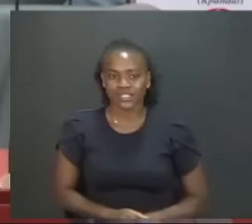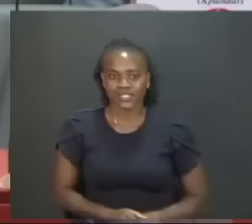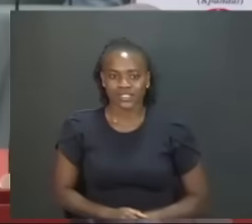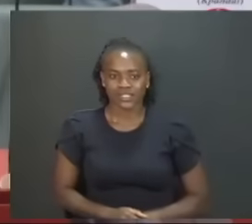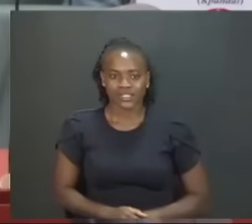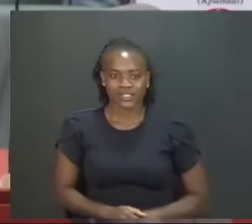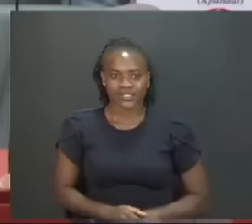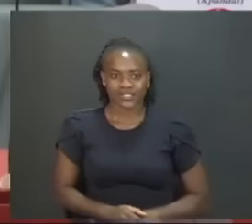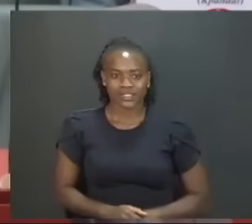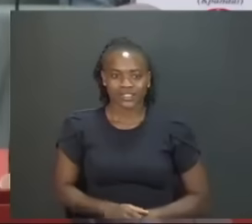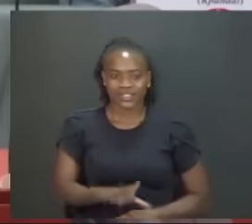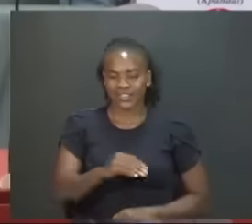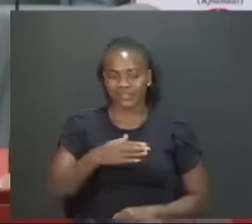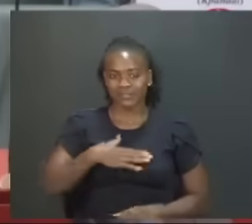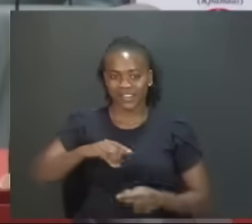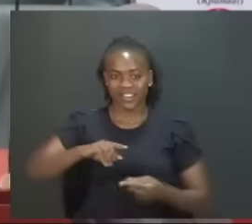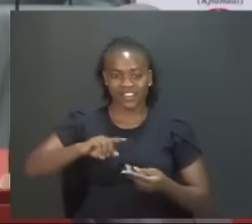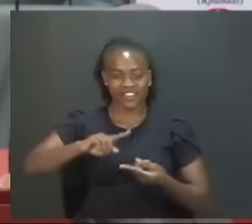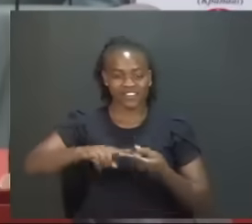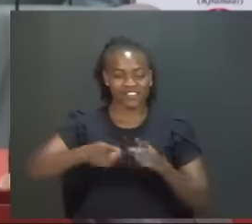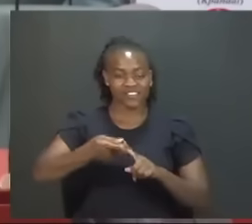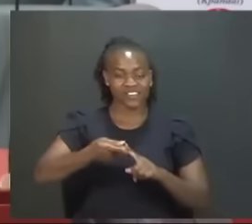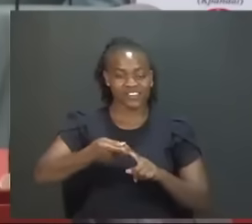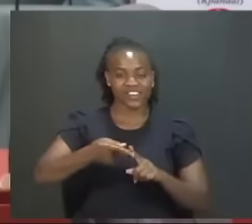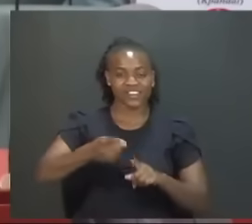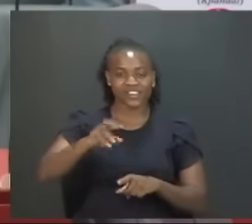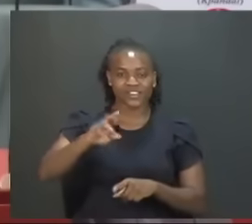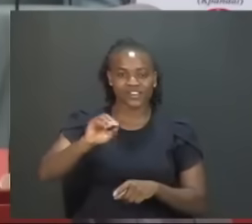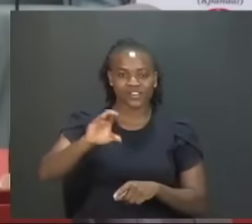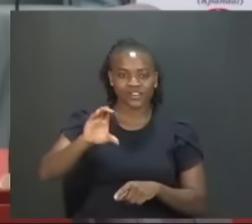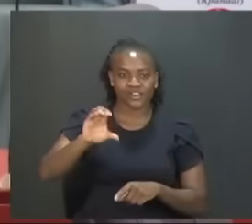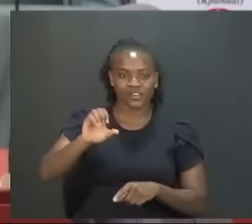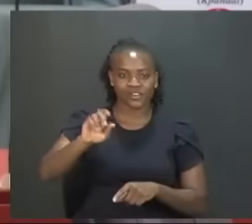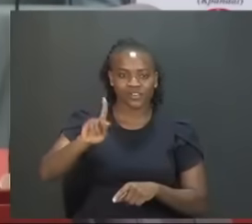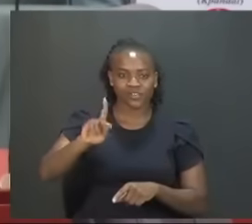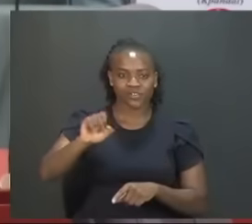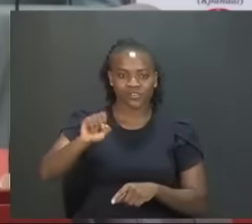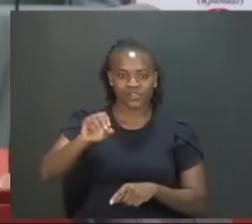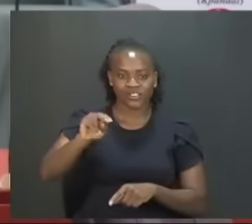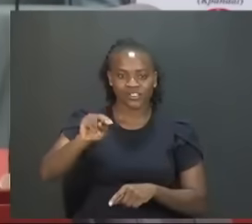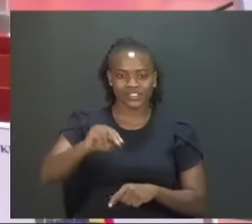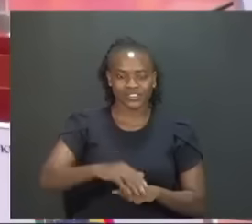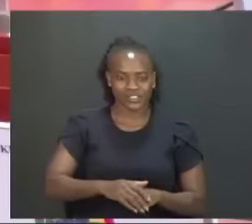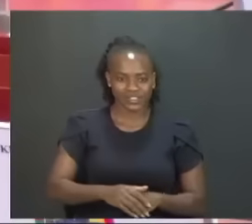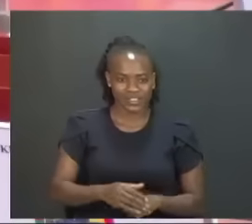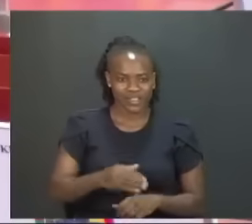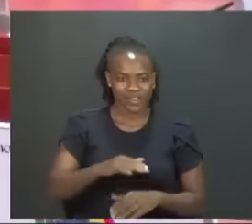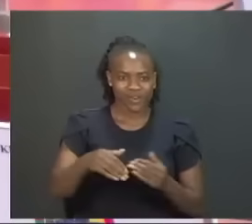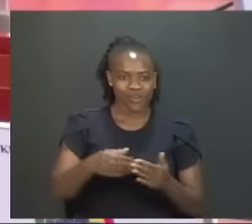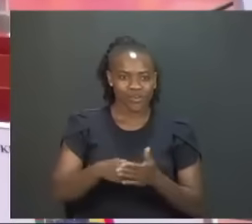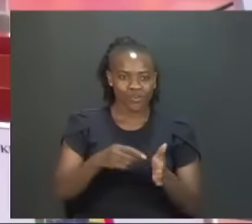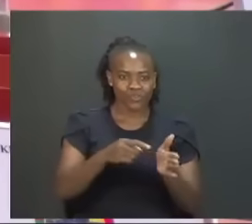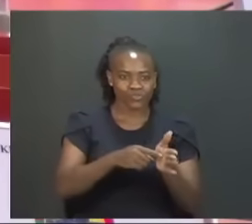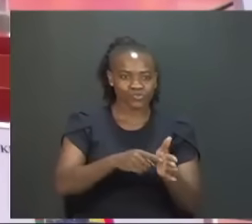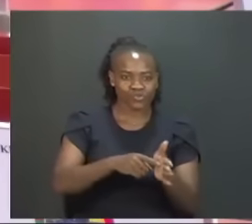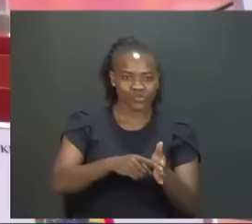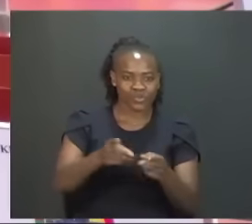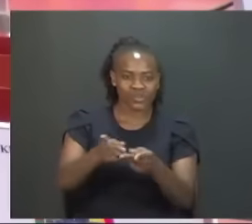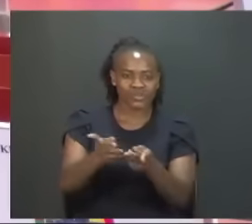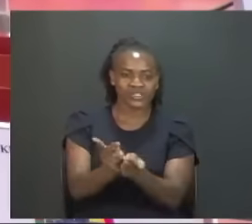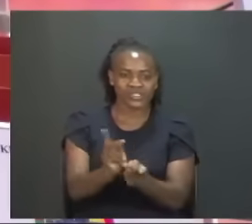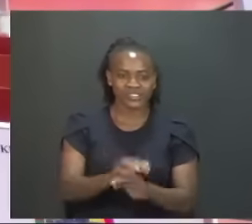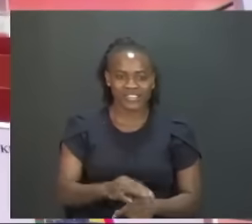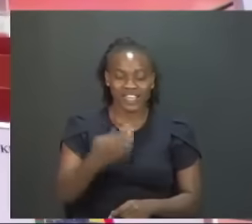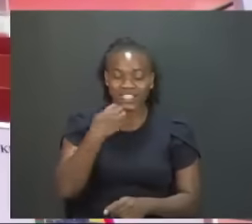And he, my friend, Roxon, was there. And then we had a black one here. And then the speaker himself was also here. No, speaker was